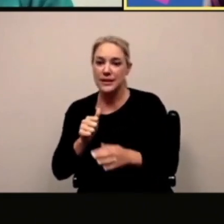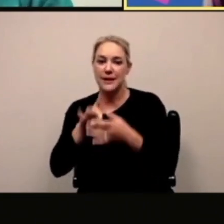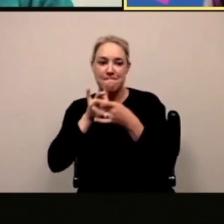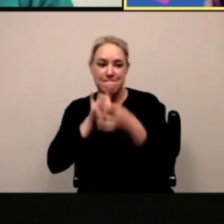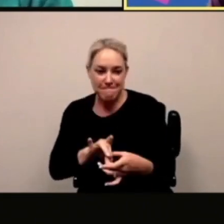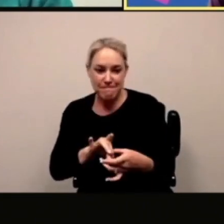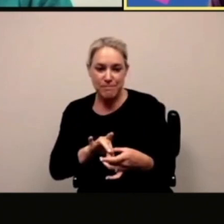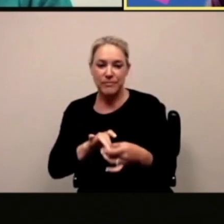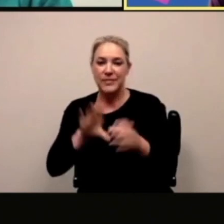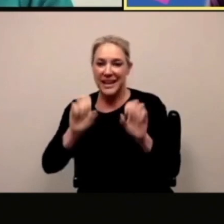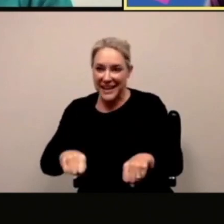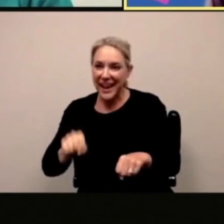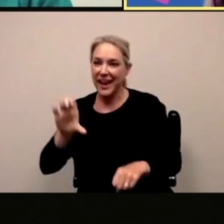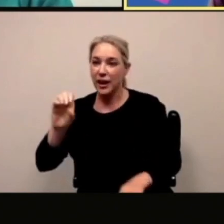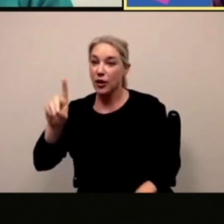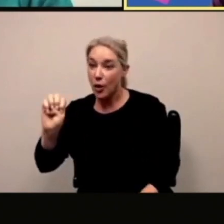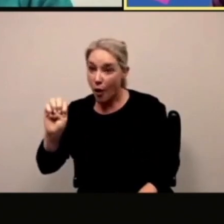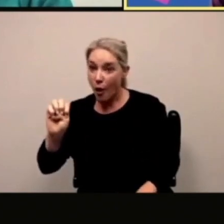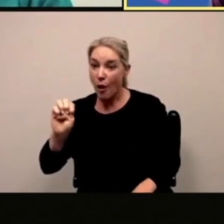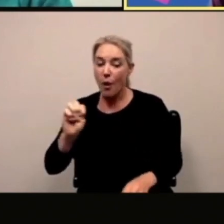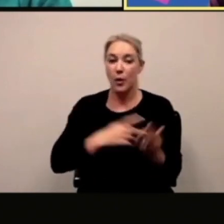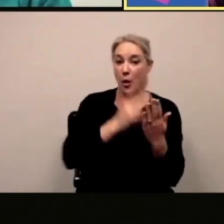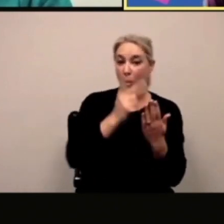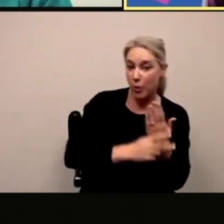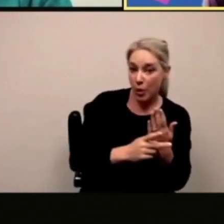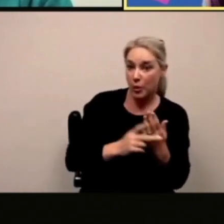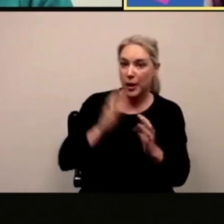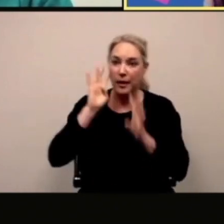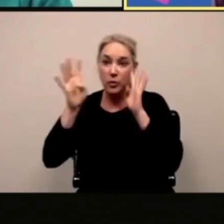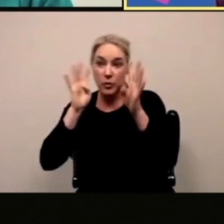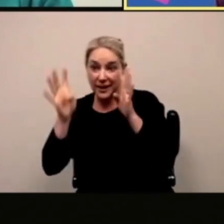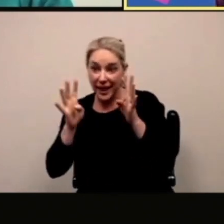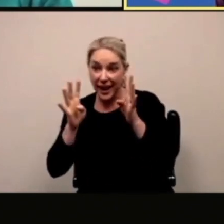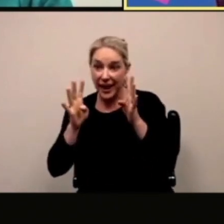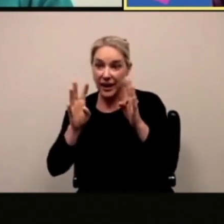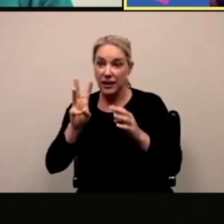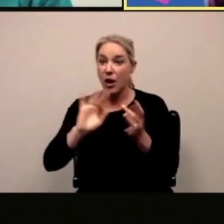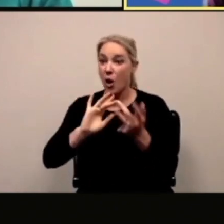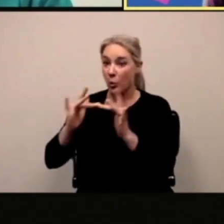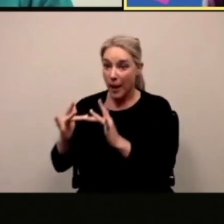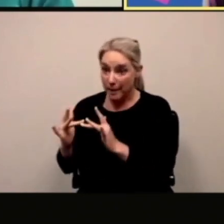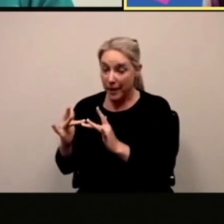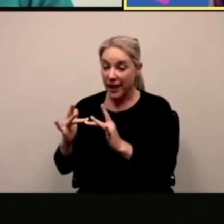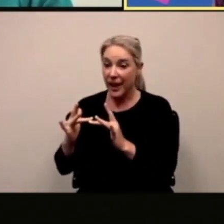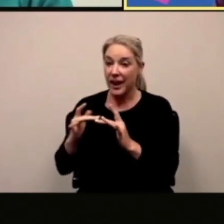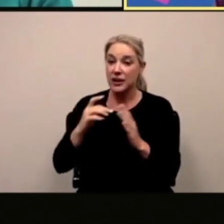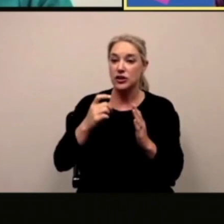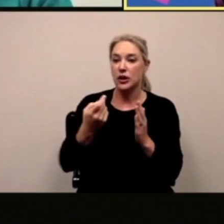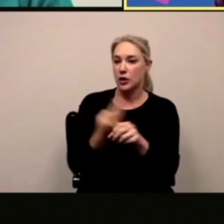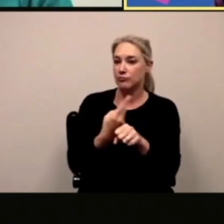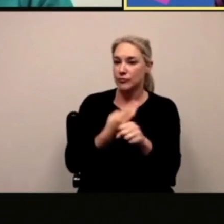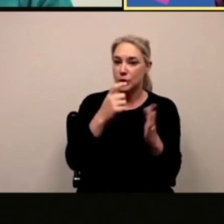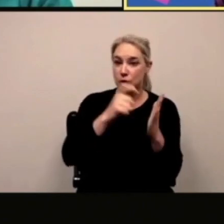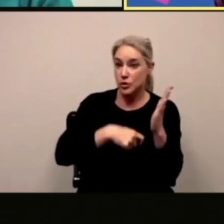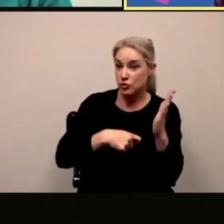coding, programming, creating a web page, and a Scratch game.